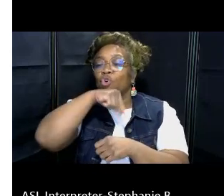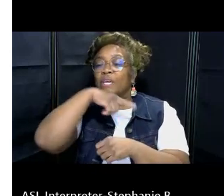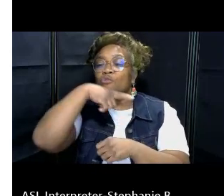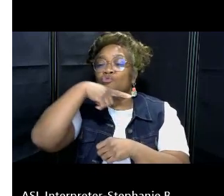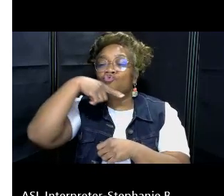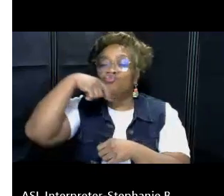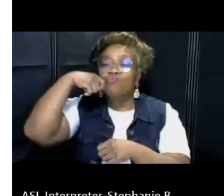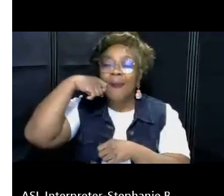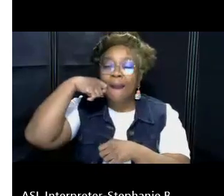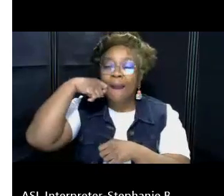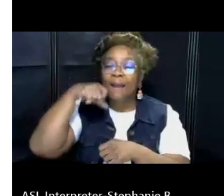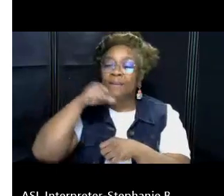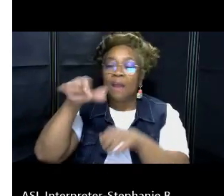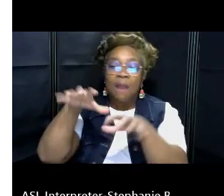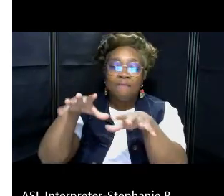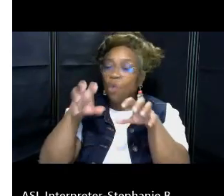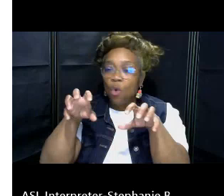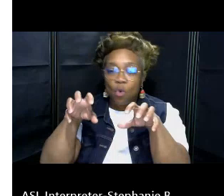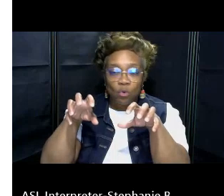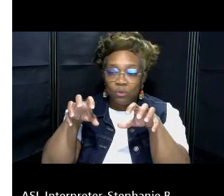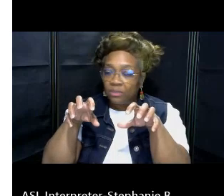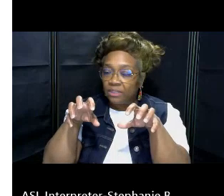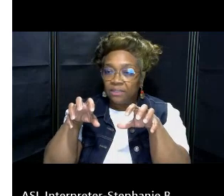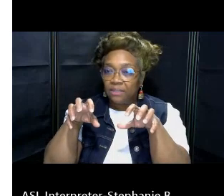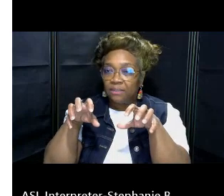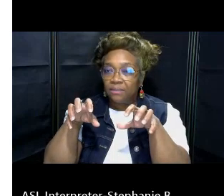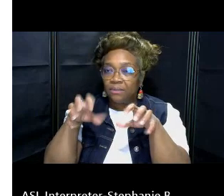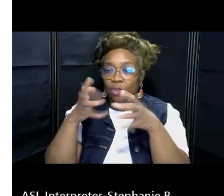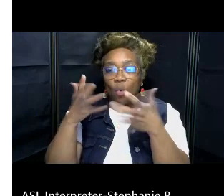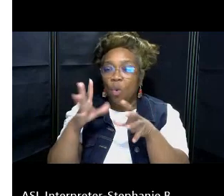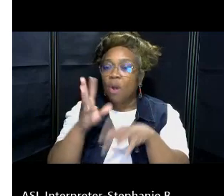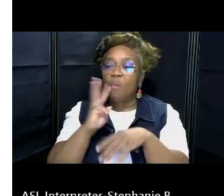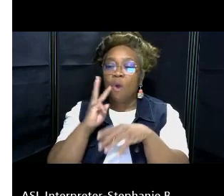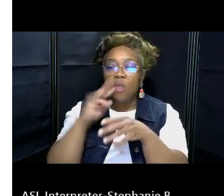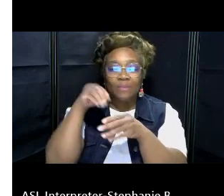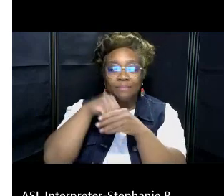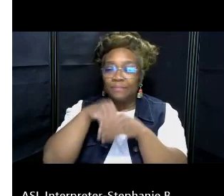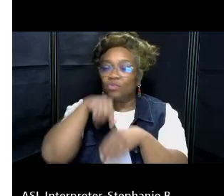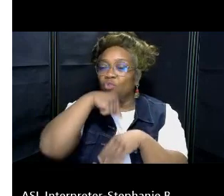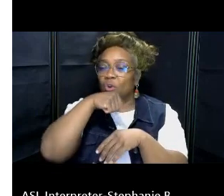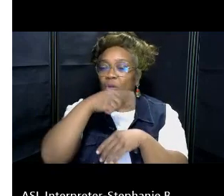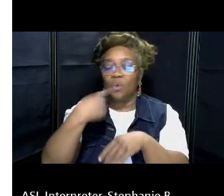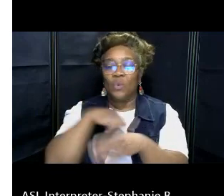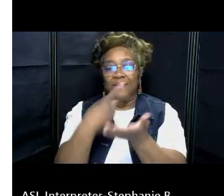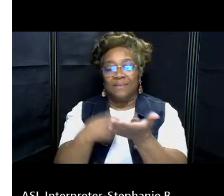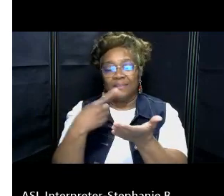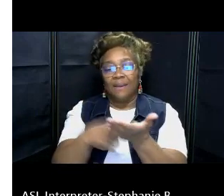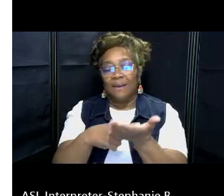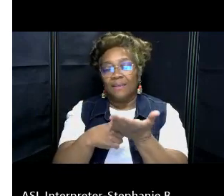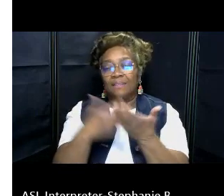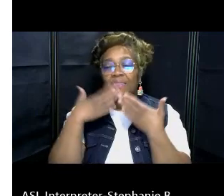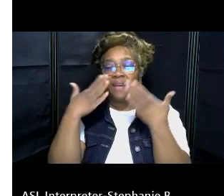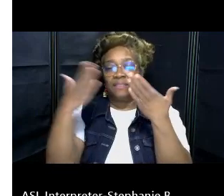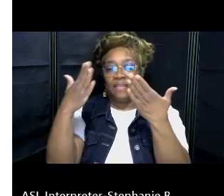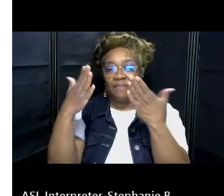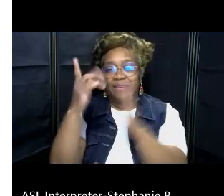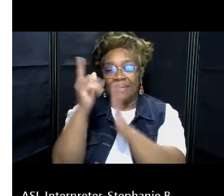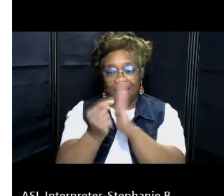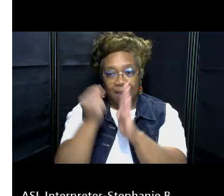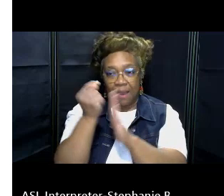out and it's not frozen. We've talked about this during the Thanksgiving time of year as well, but definitely those